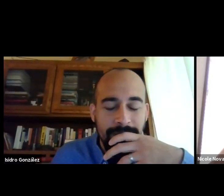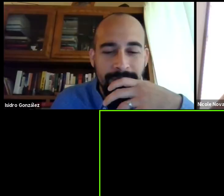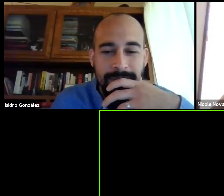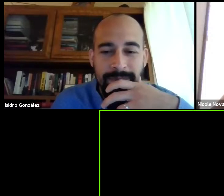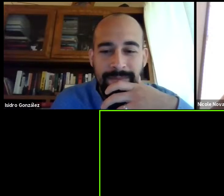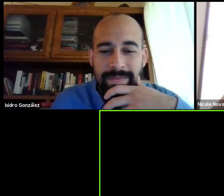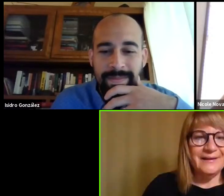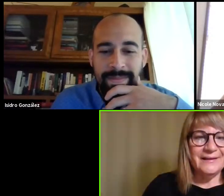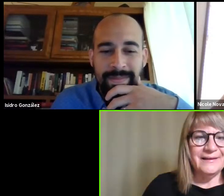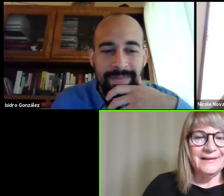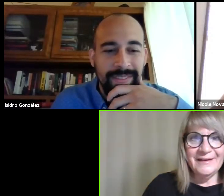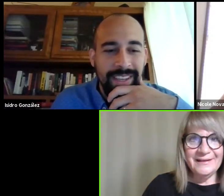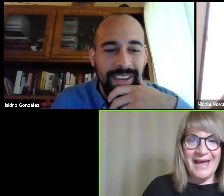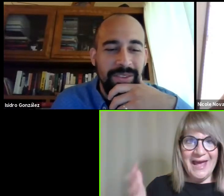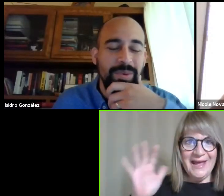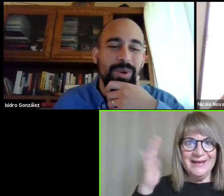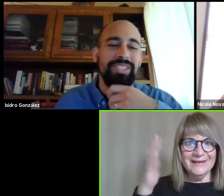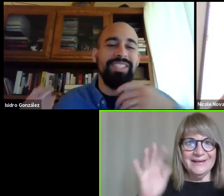good morning